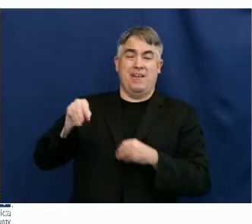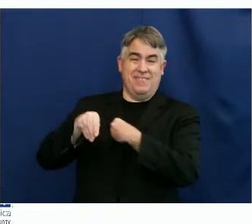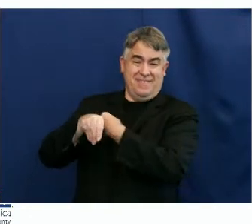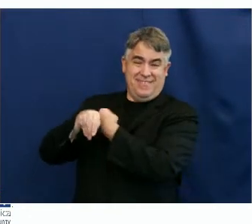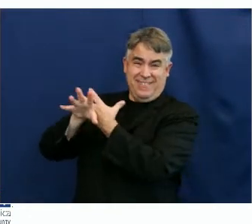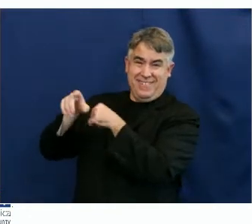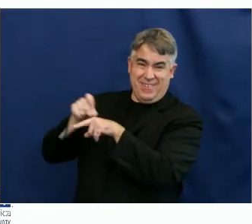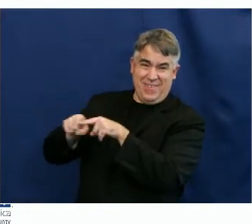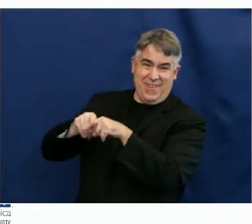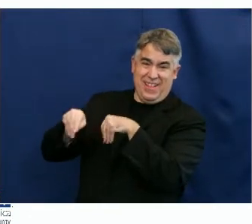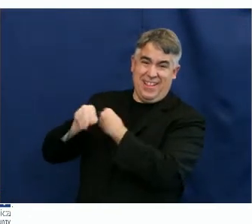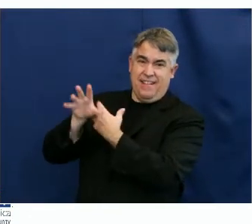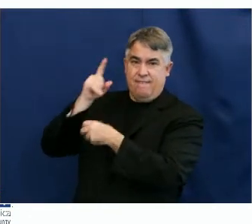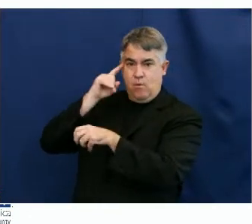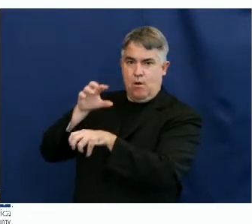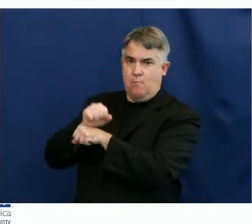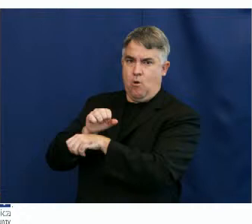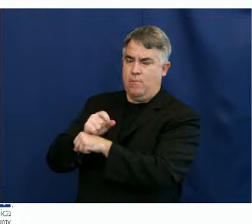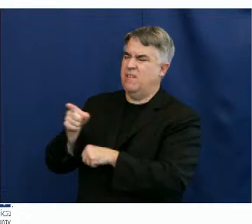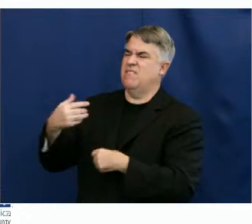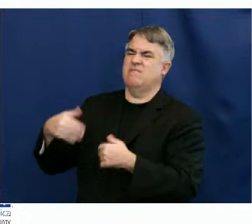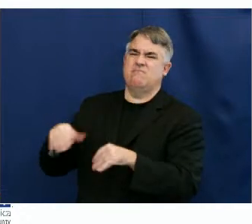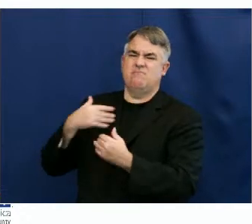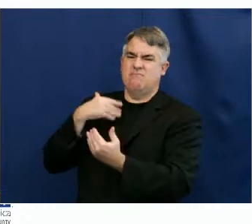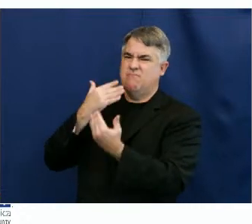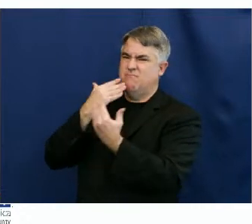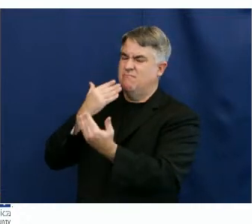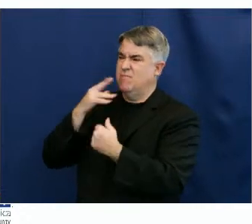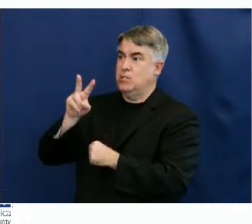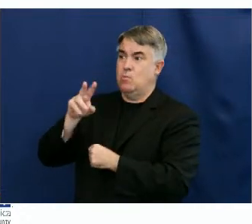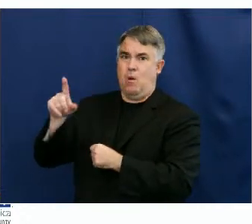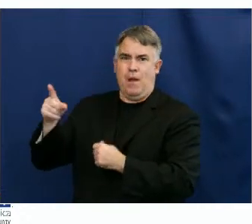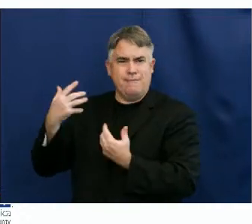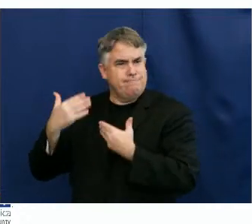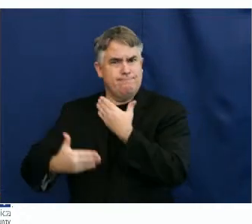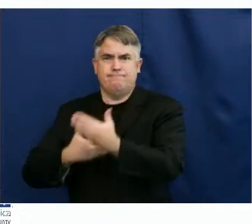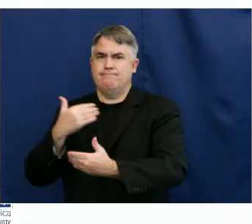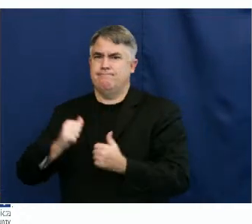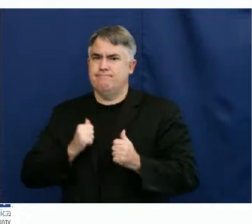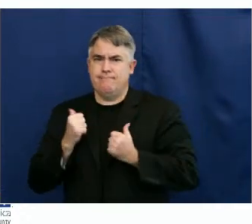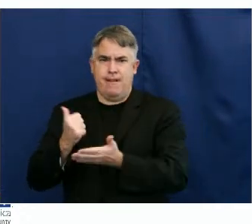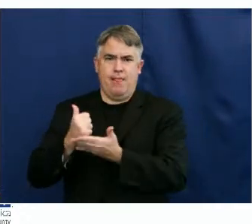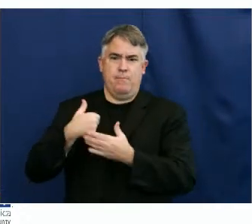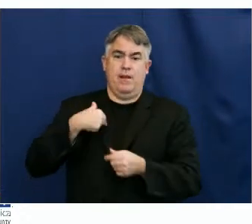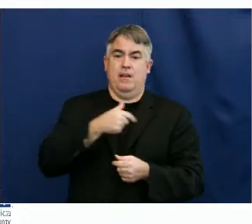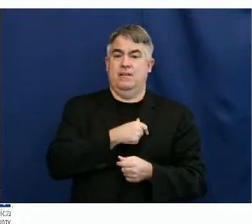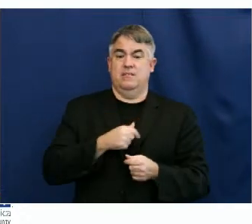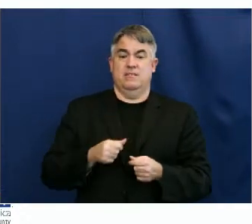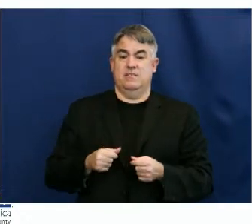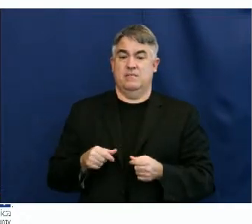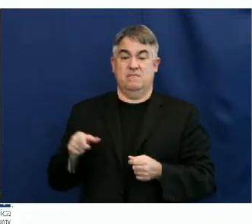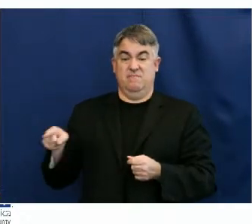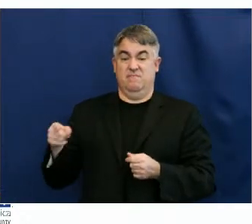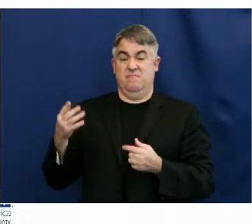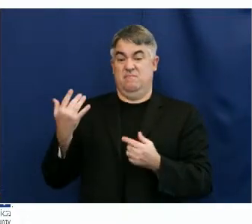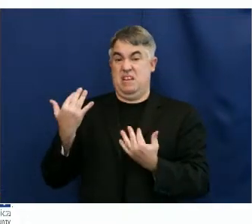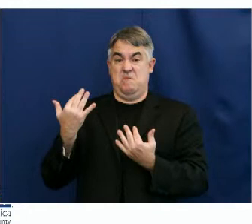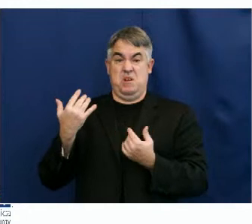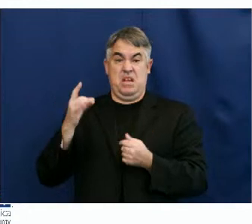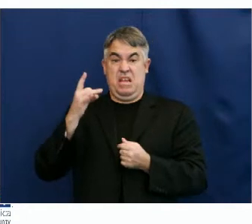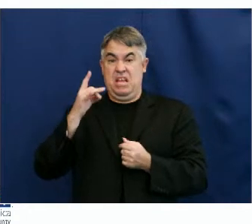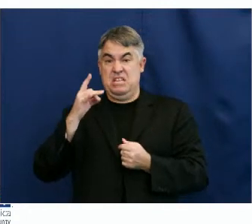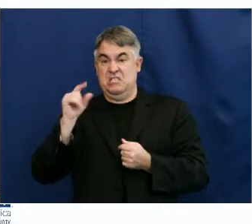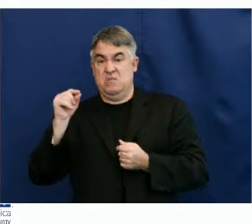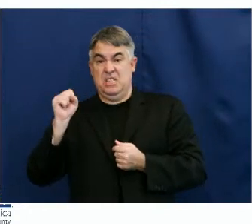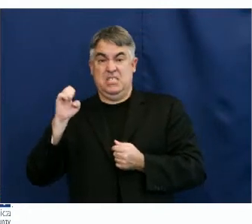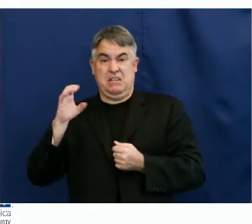211. We get regular updates. You're talking about 18 to 20 second average wait time for individuals in speaking to a live